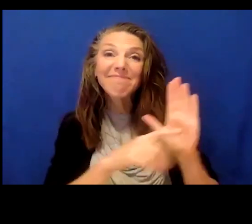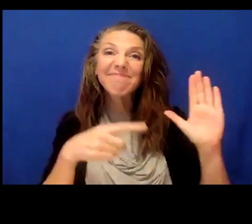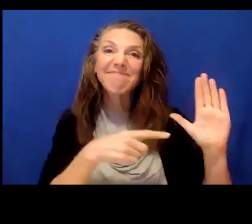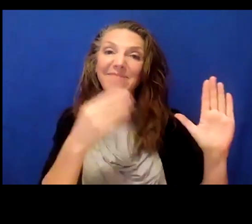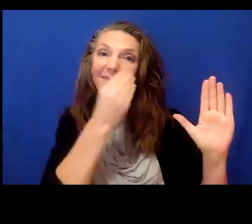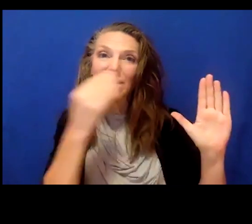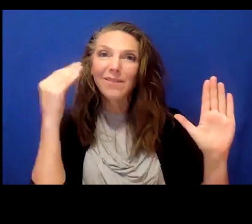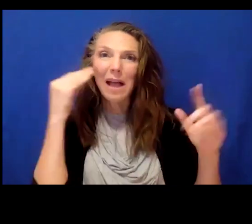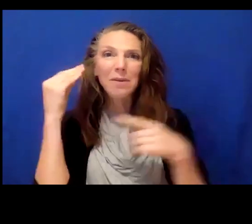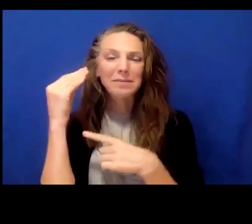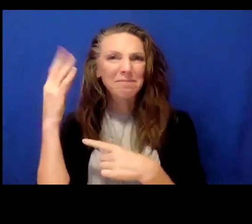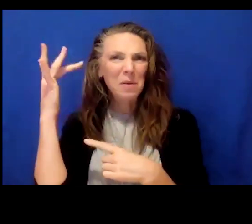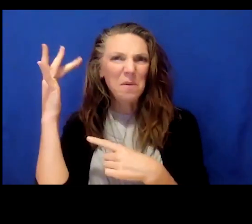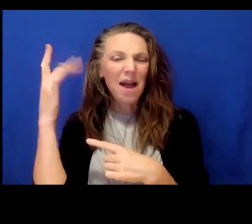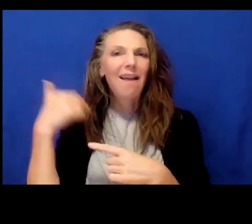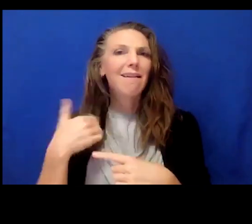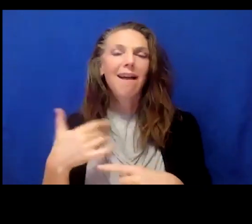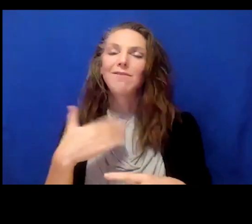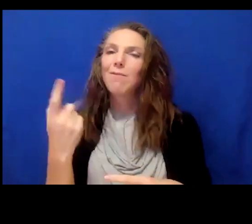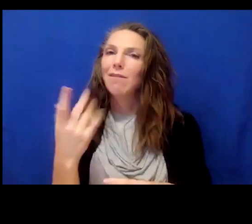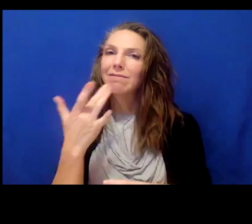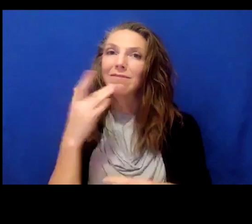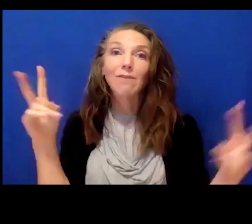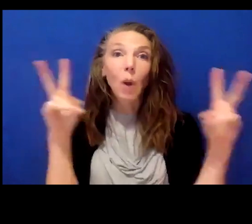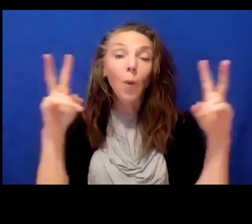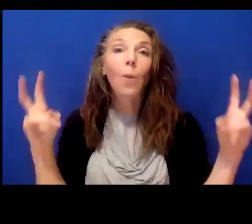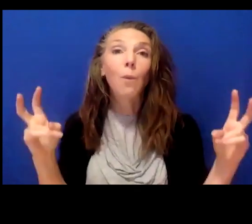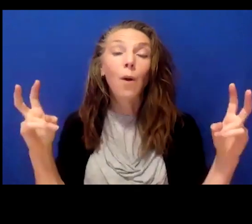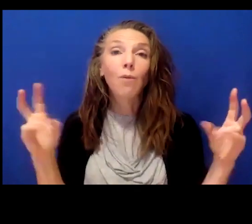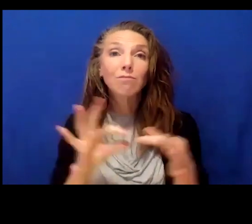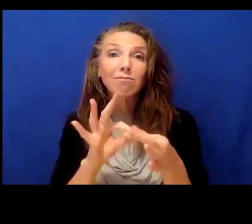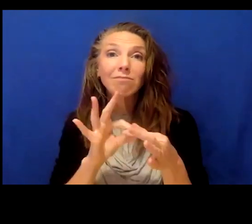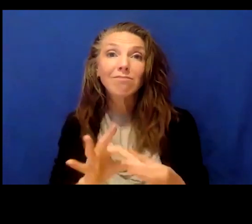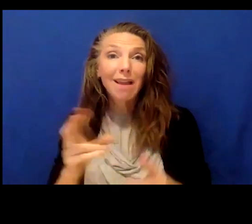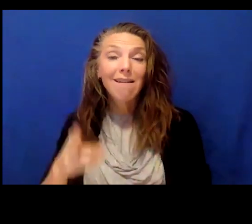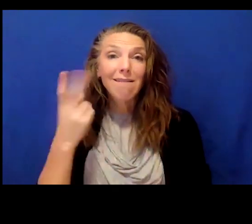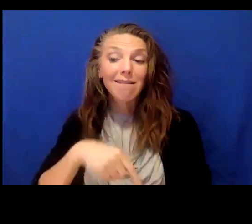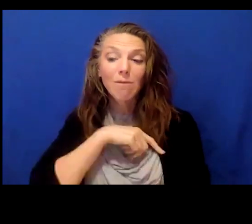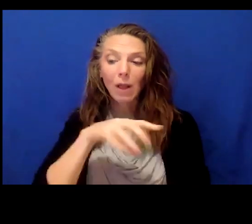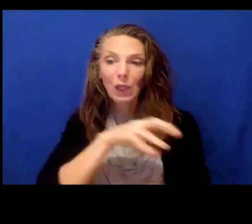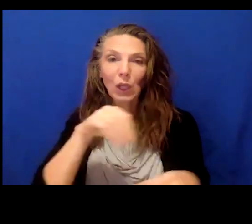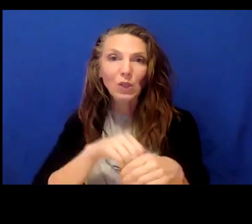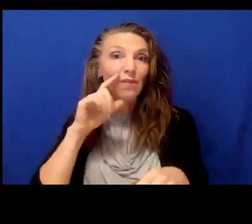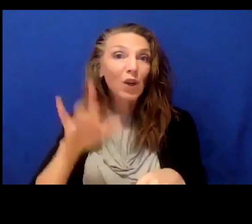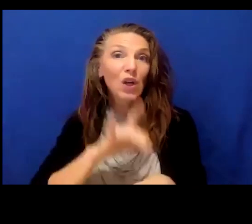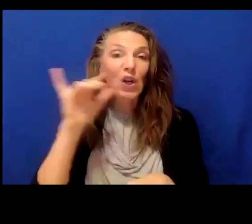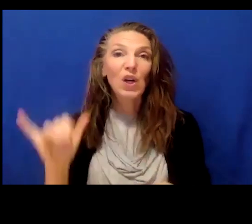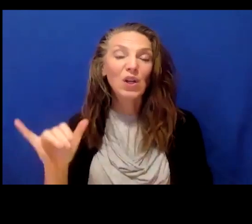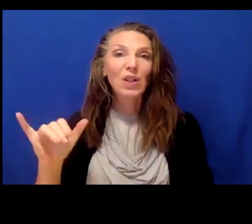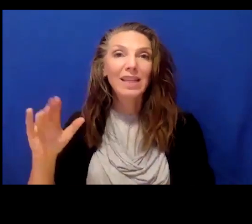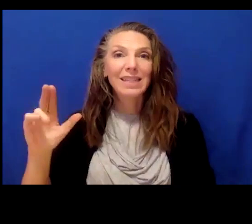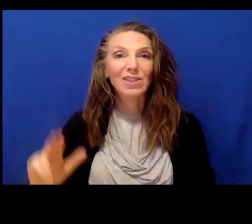first slide today because it reminds me of one of my most favorite quotes about high quality inclusion in early childhood. And